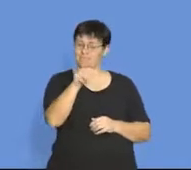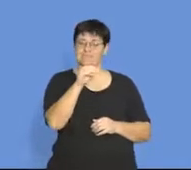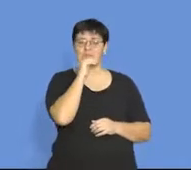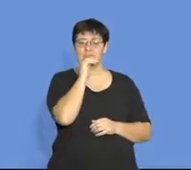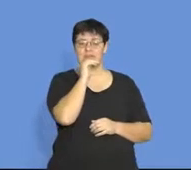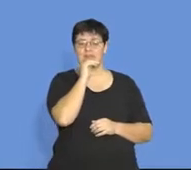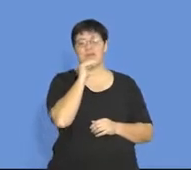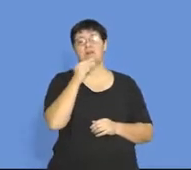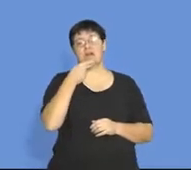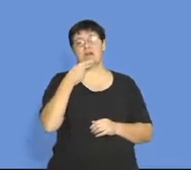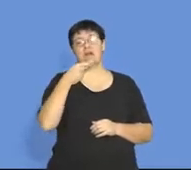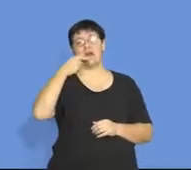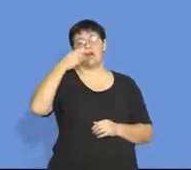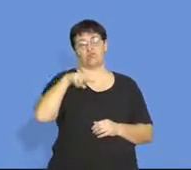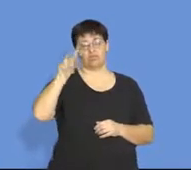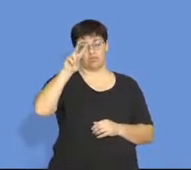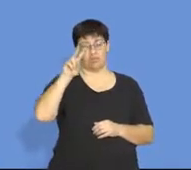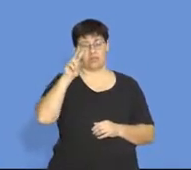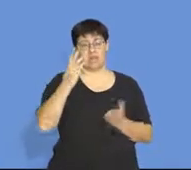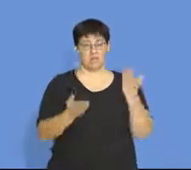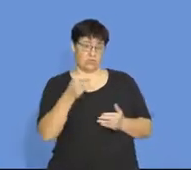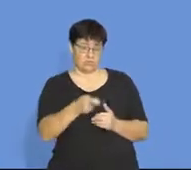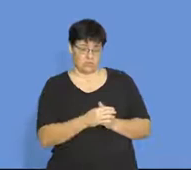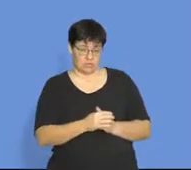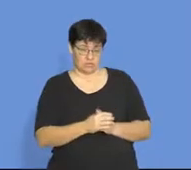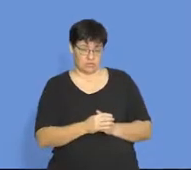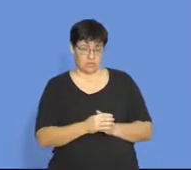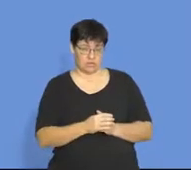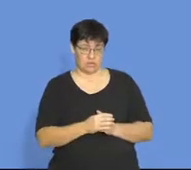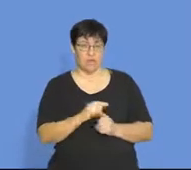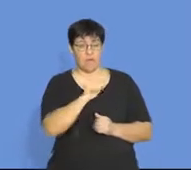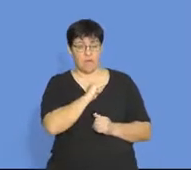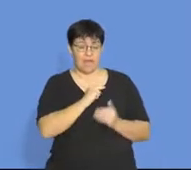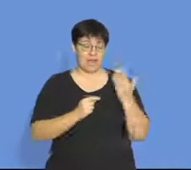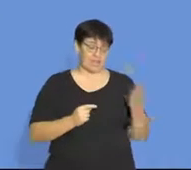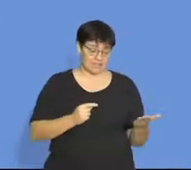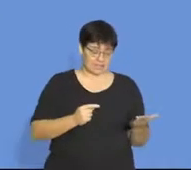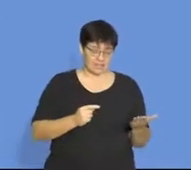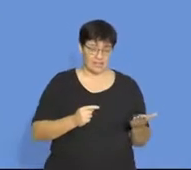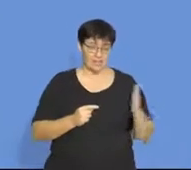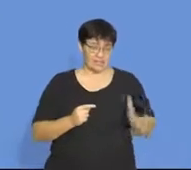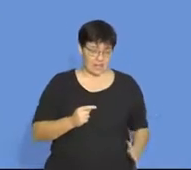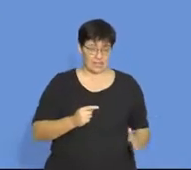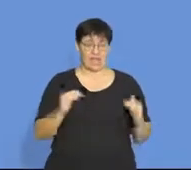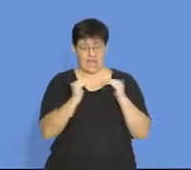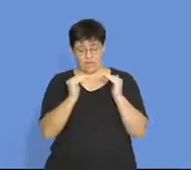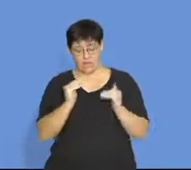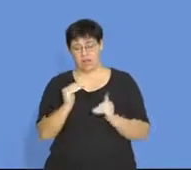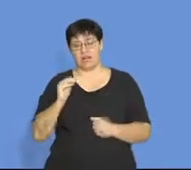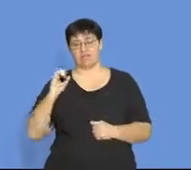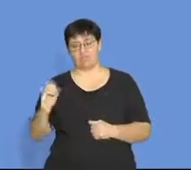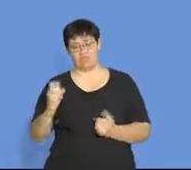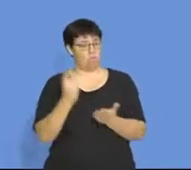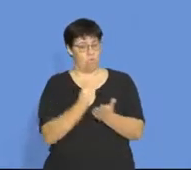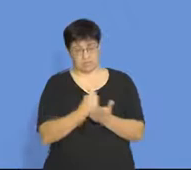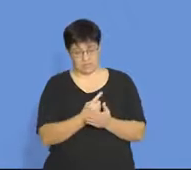it then makes this a quadratic equation. So you write it in standard form where one side is always equal to 0, because